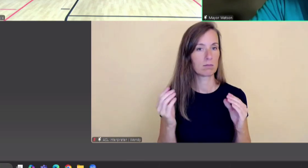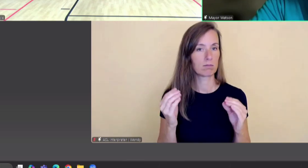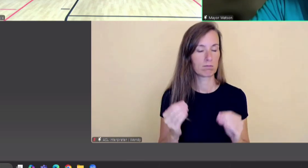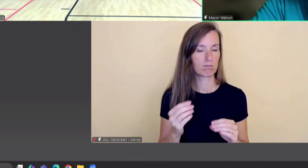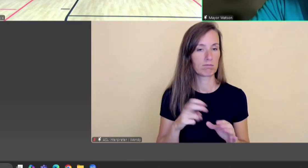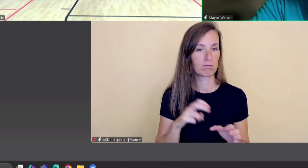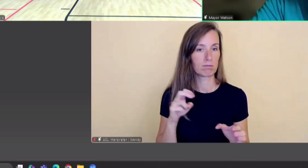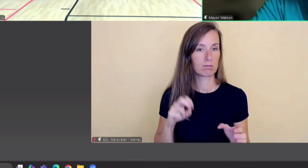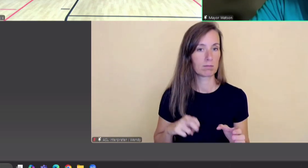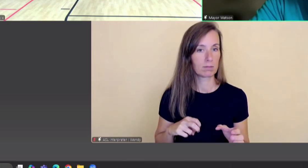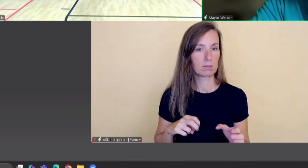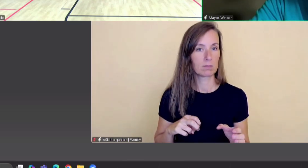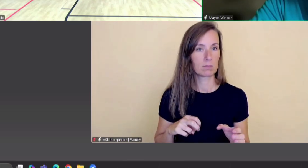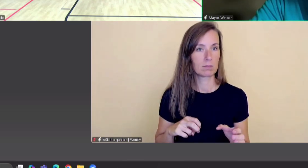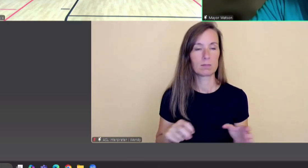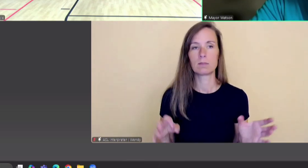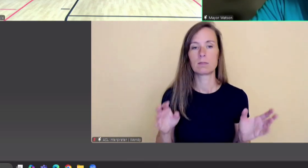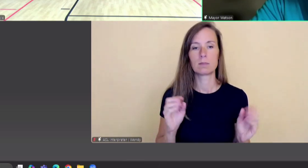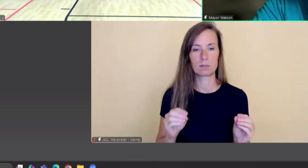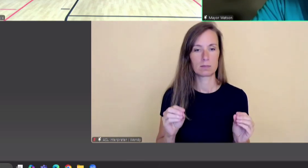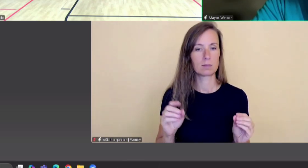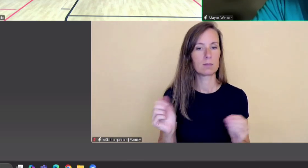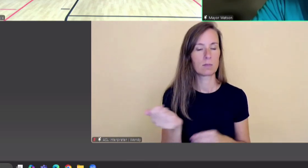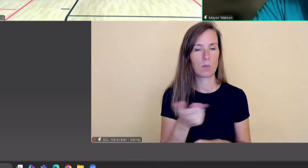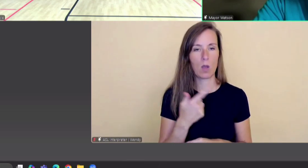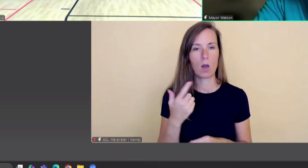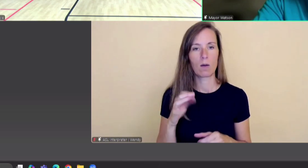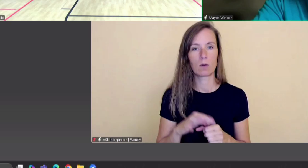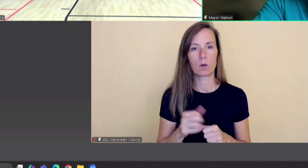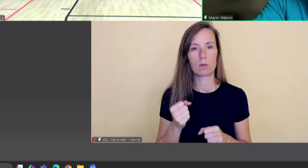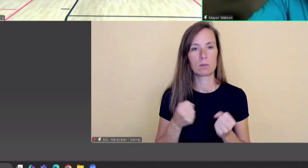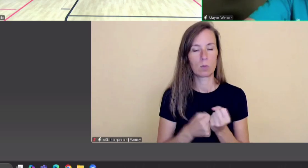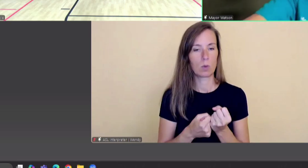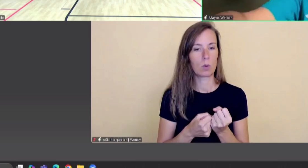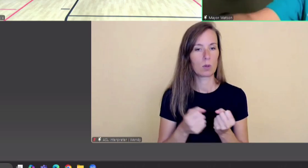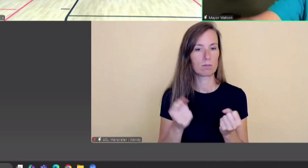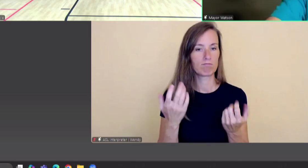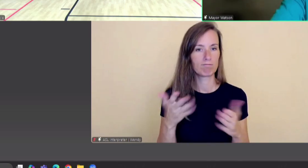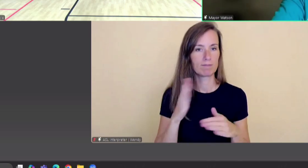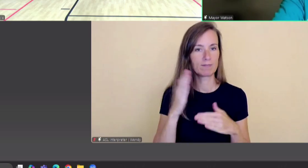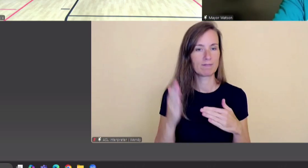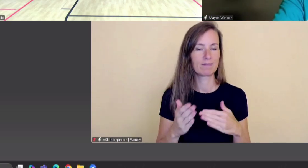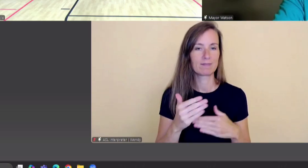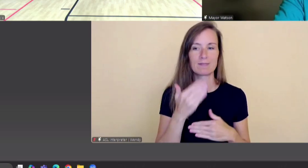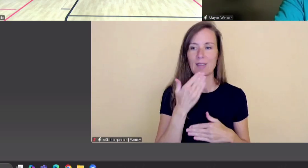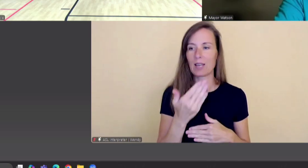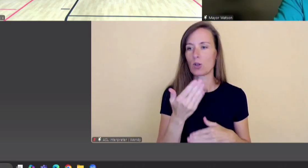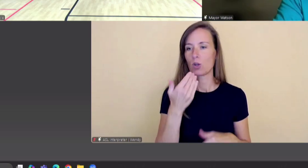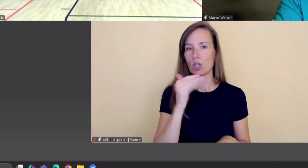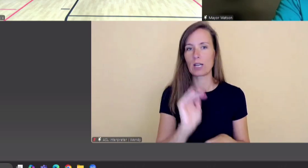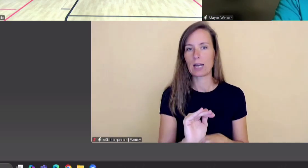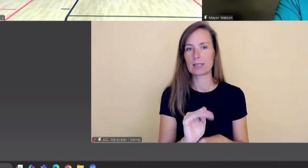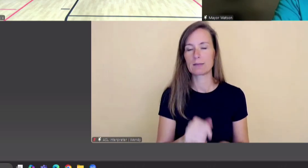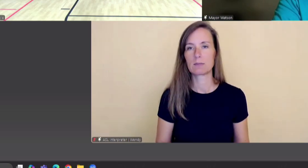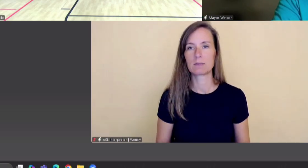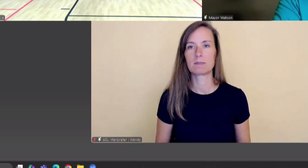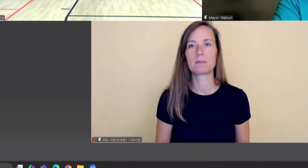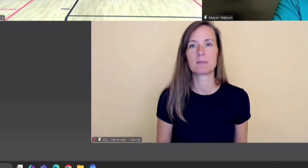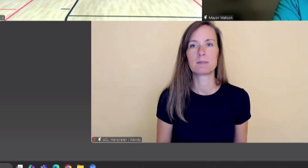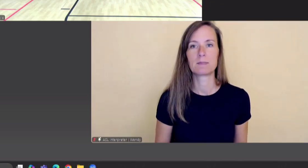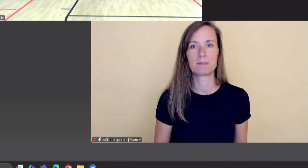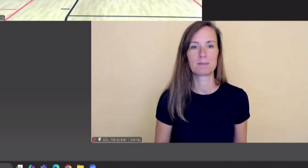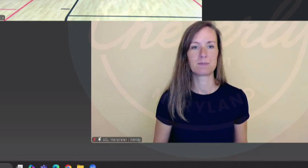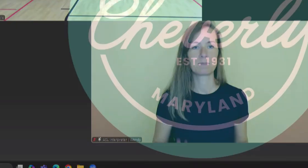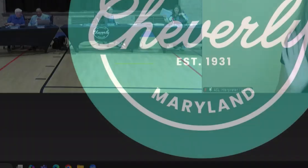abstentions? It's unanimous, 6-0. This meeting is adjourned. Thank you, and have a safe night. Bye. Bye. Good night.